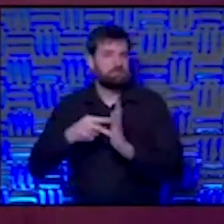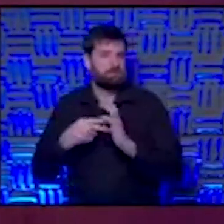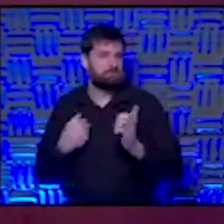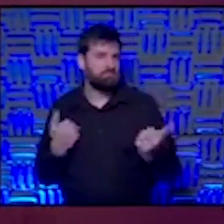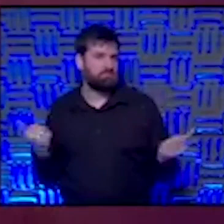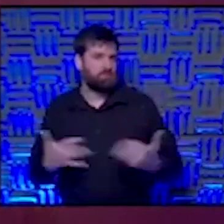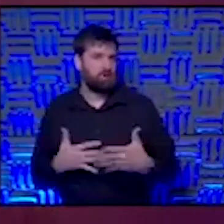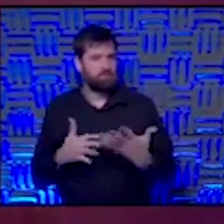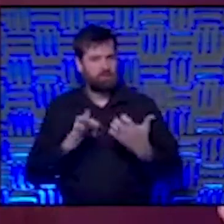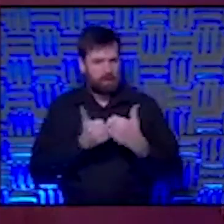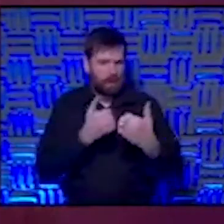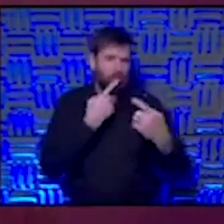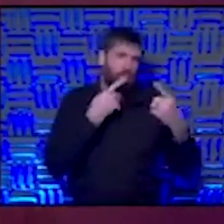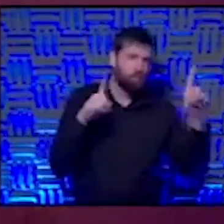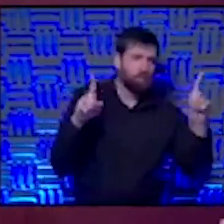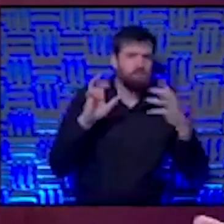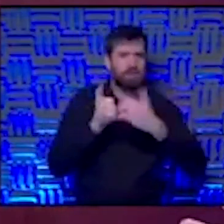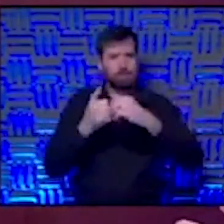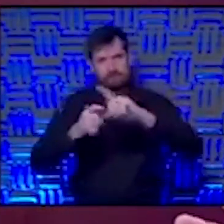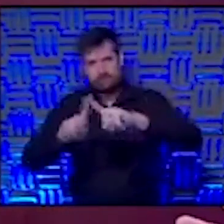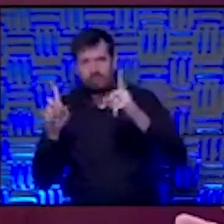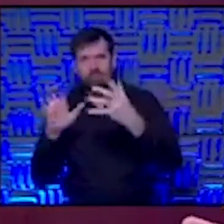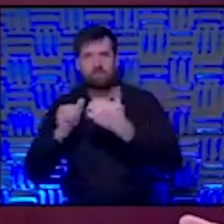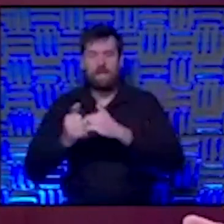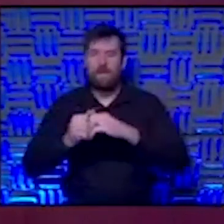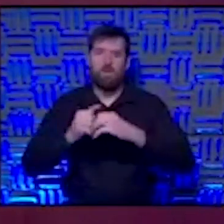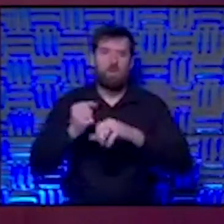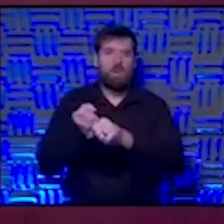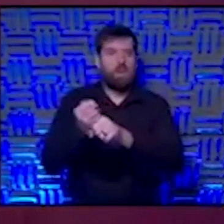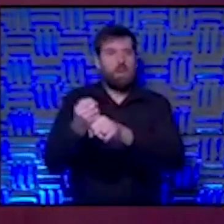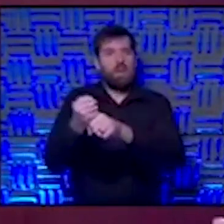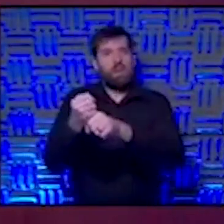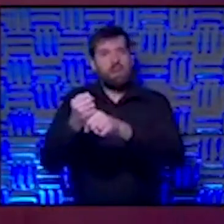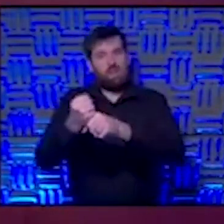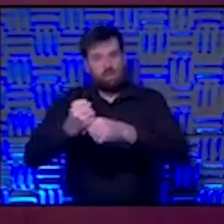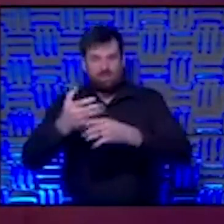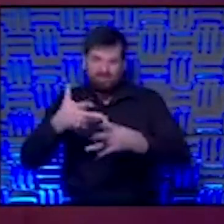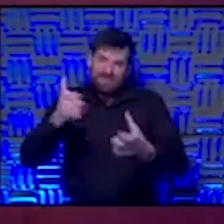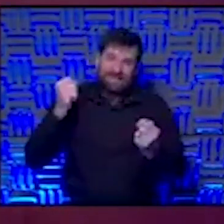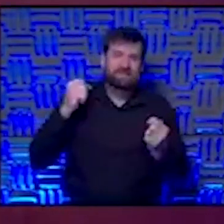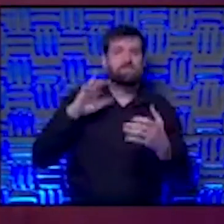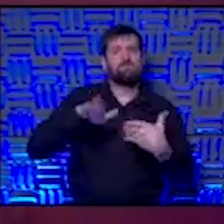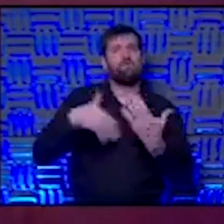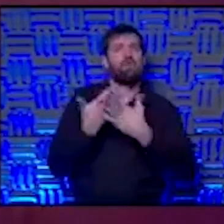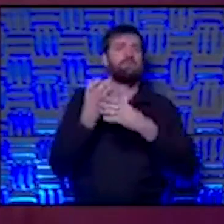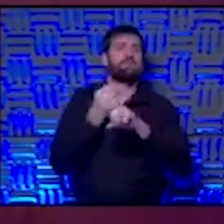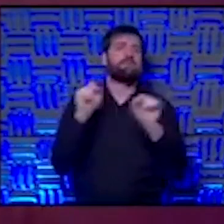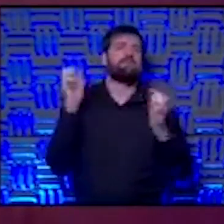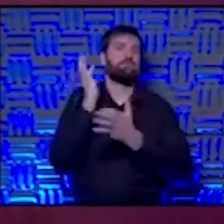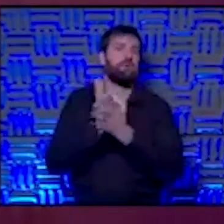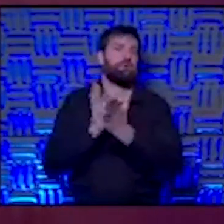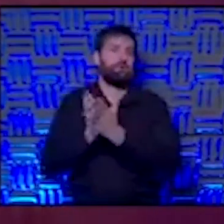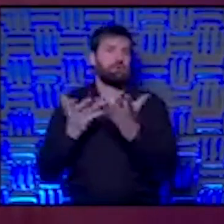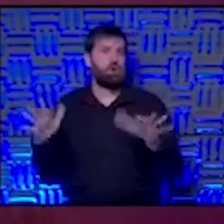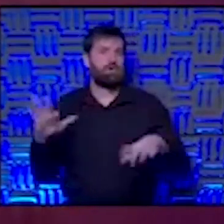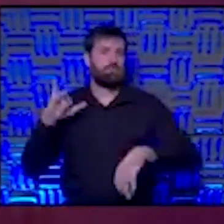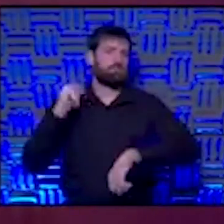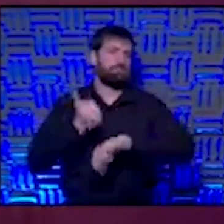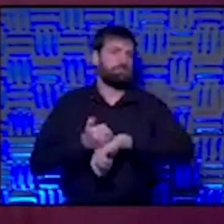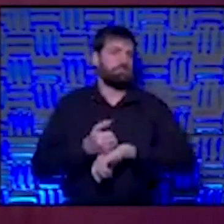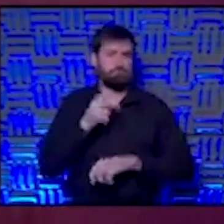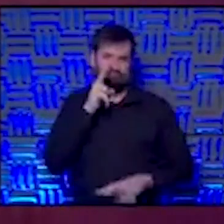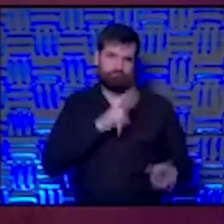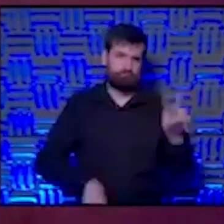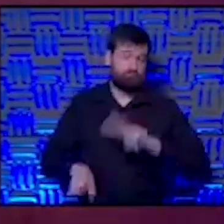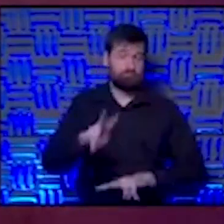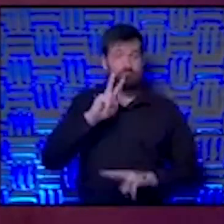explaining how it works, how it's different, how it came out so quickly, and all of the safety mechanisms that have already been put into place and looked at.